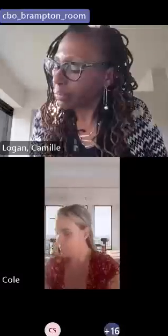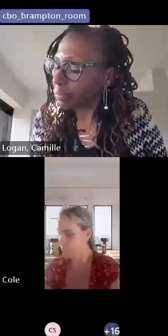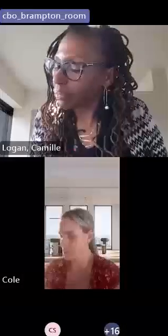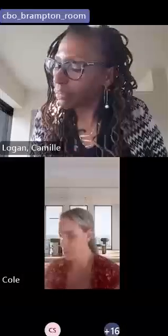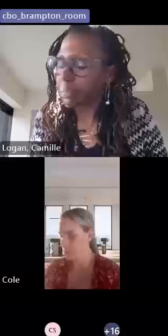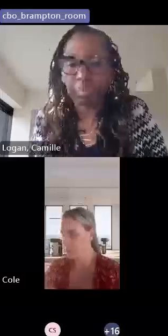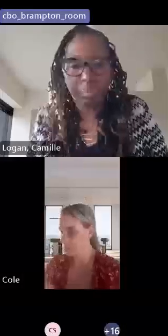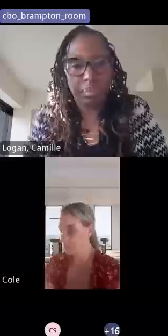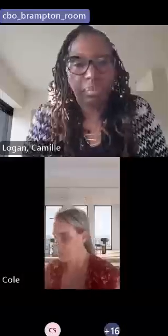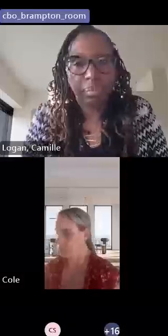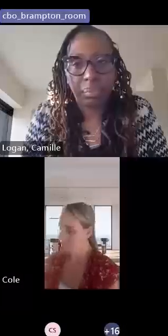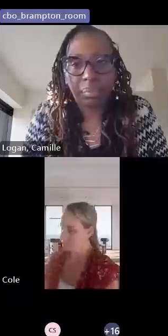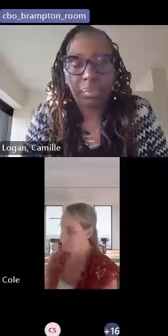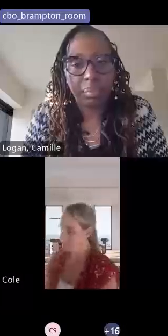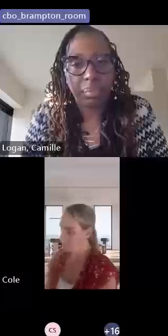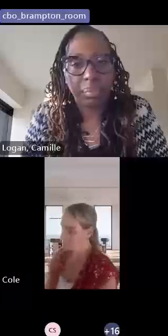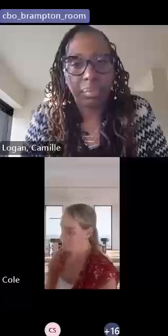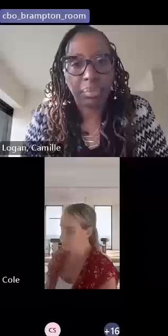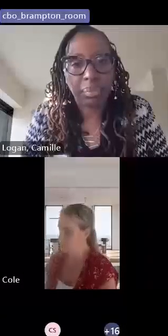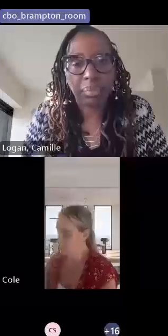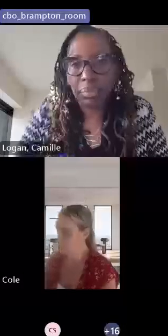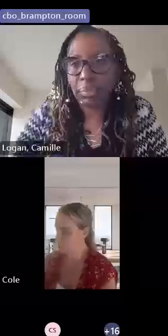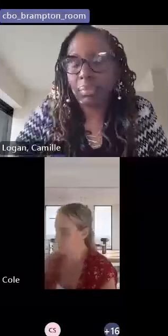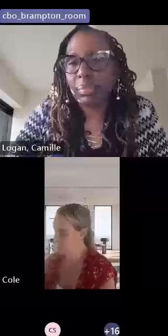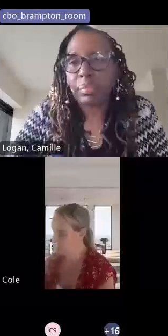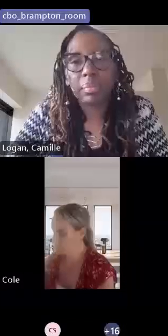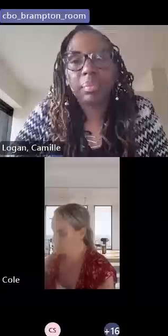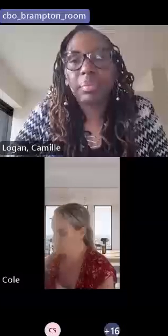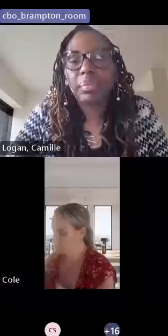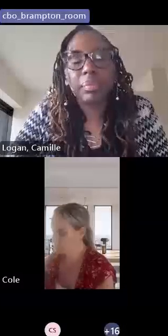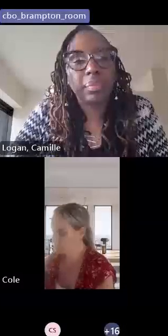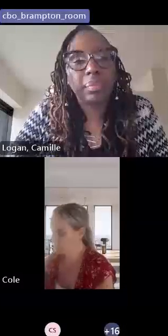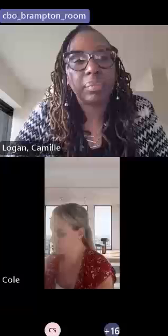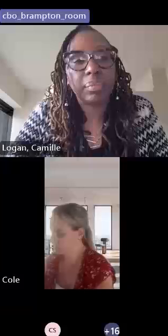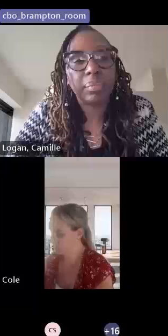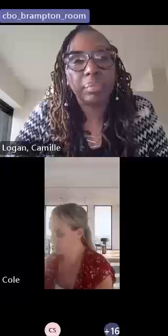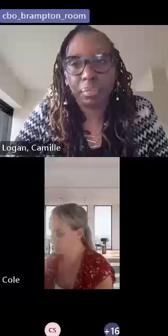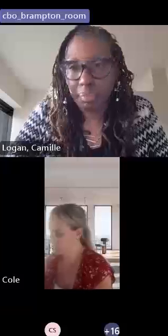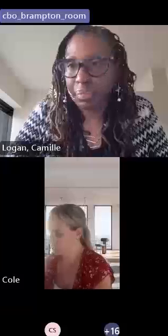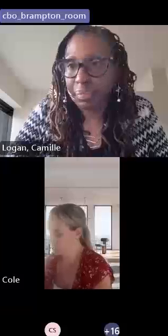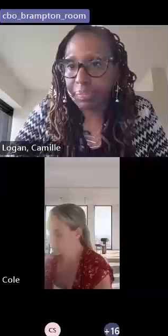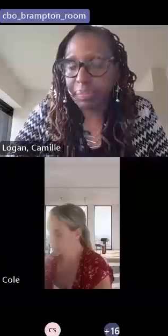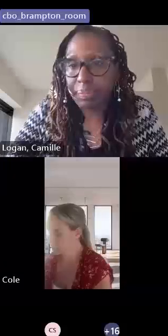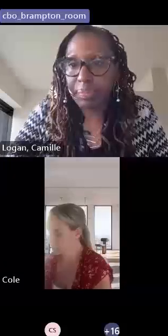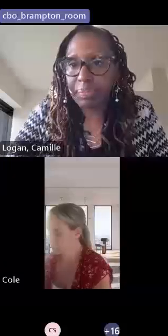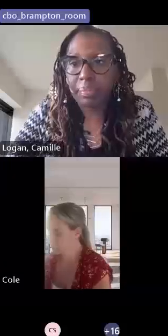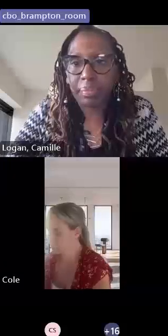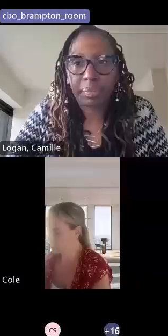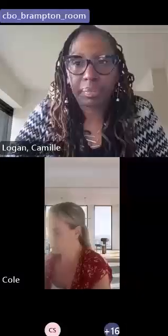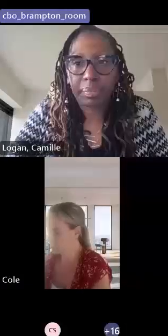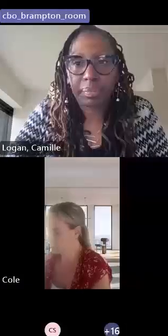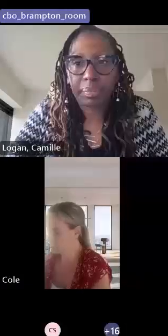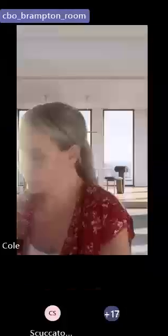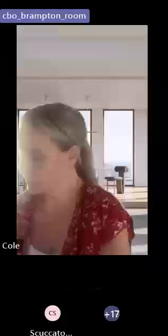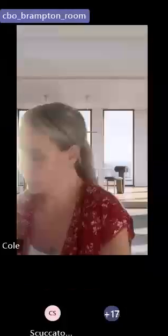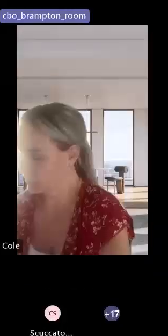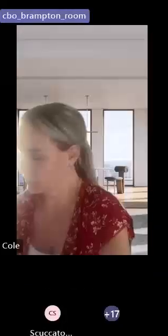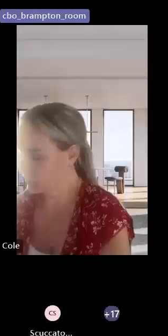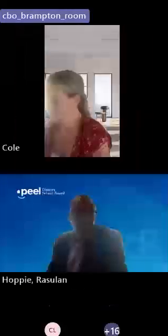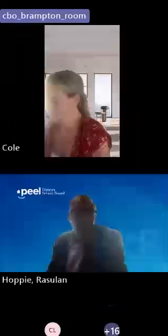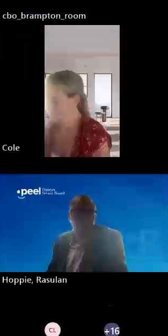I think we're done that one, and then we'll go on to Chair. Sorry. One quick